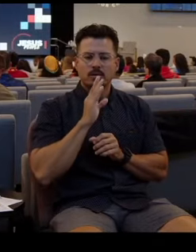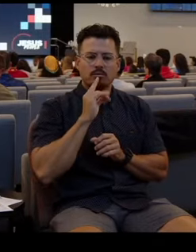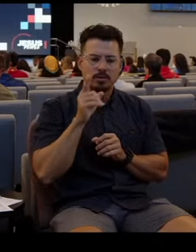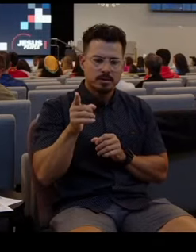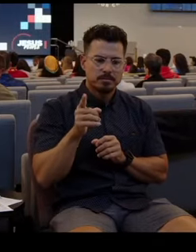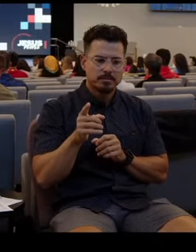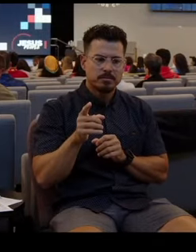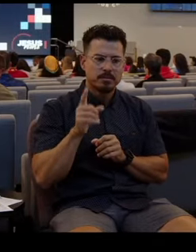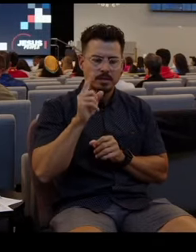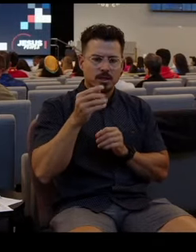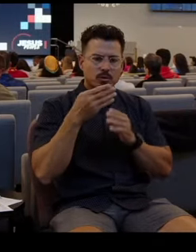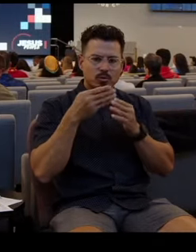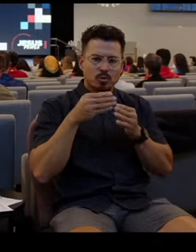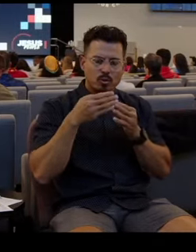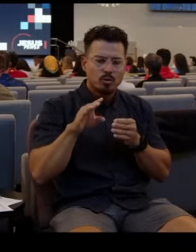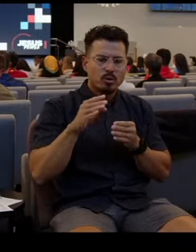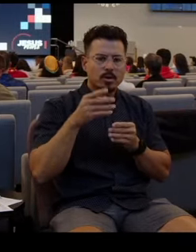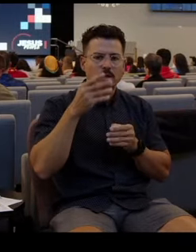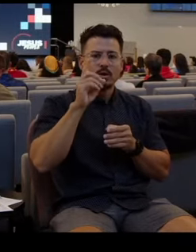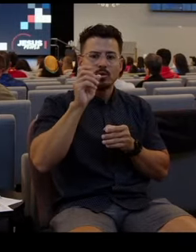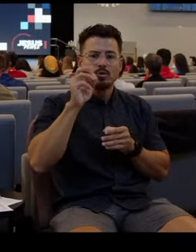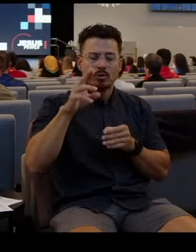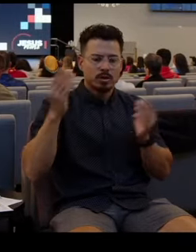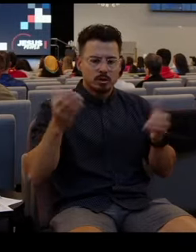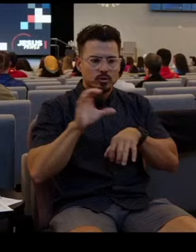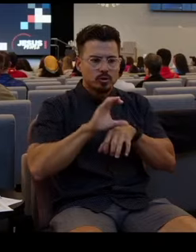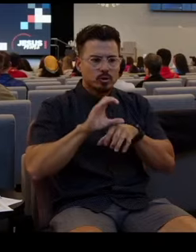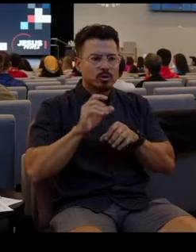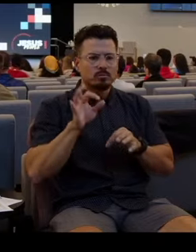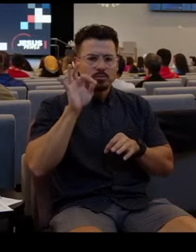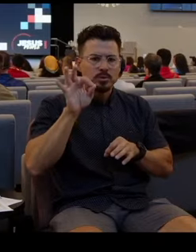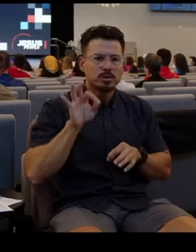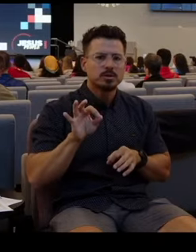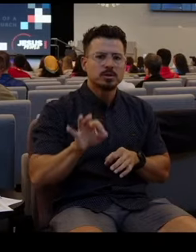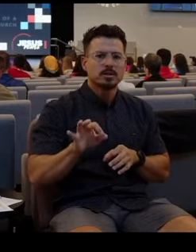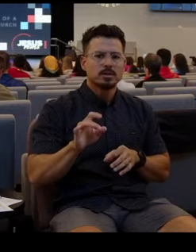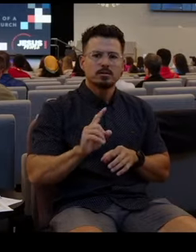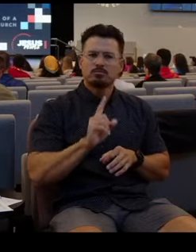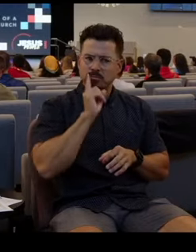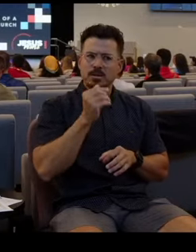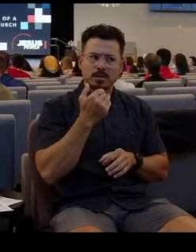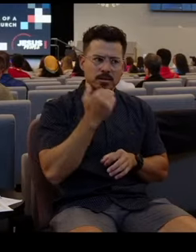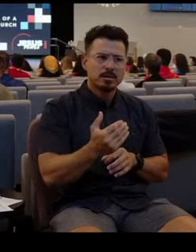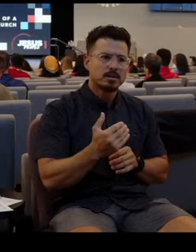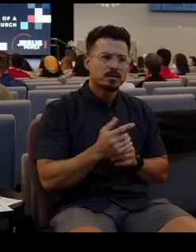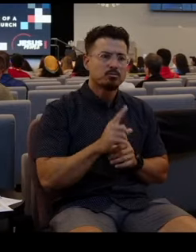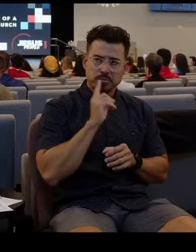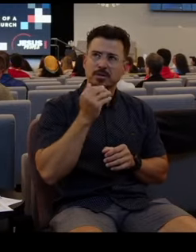the door preaching, the concert preaching, when I was a new convert, was really good.